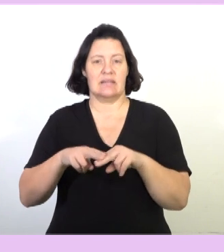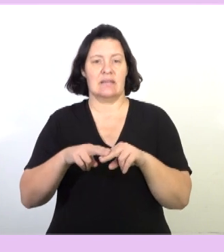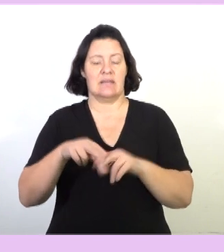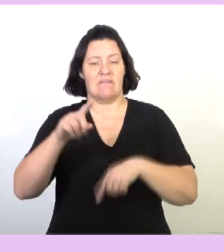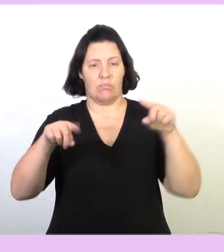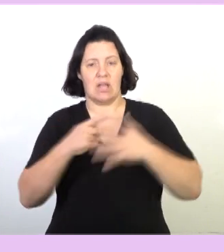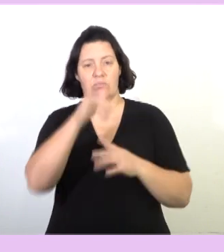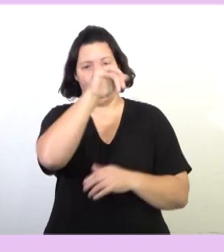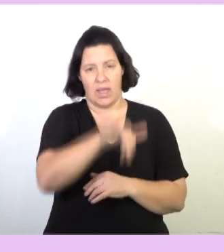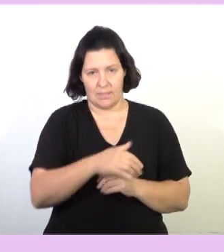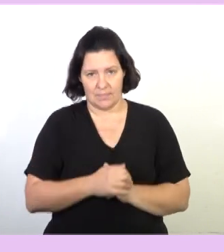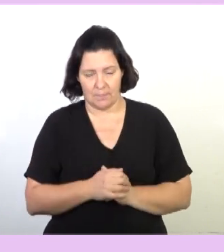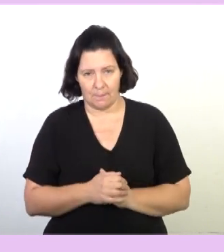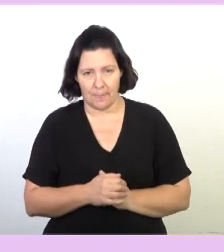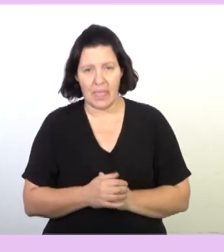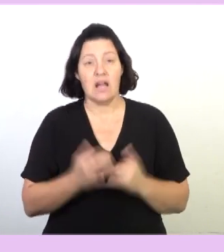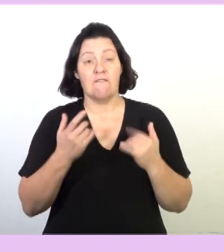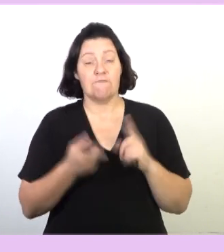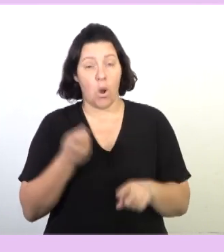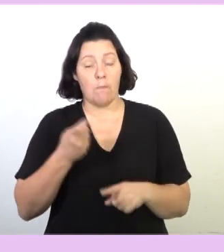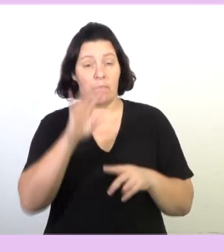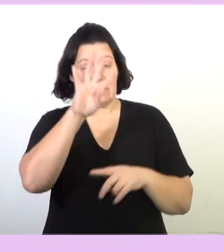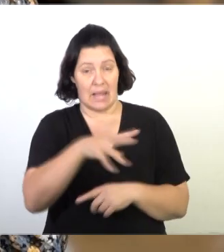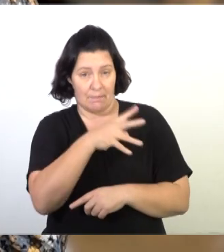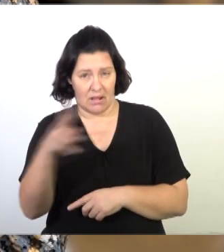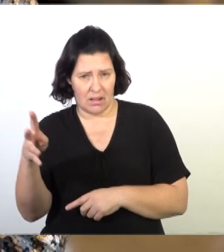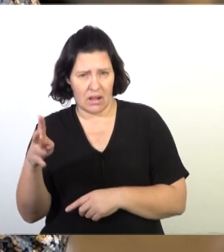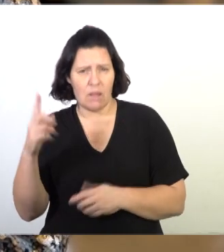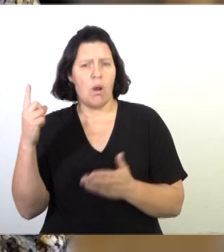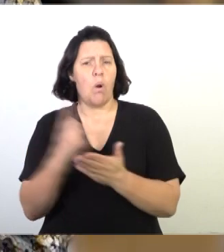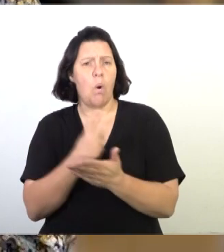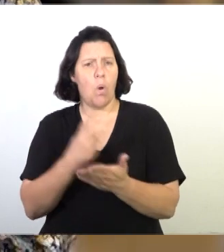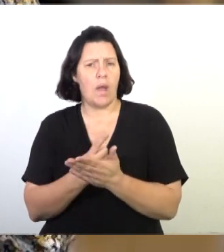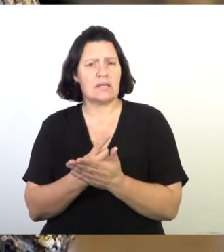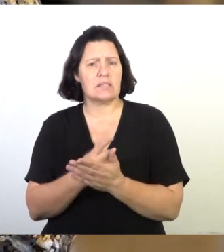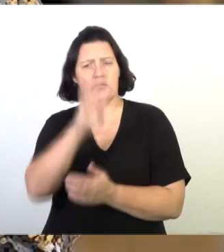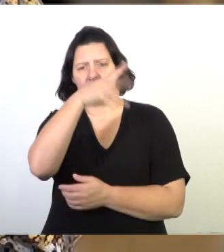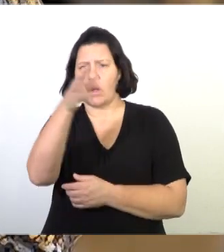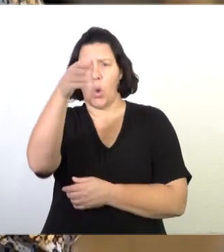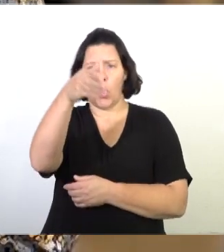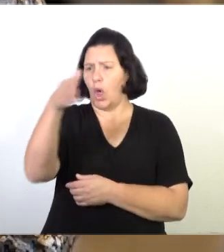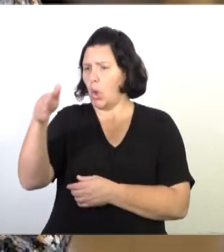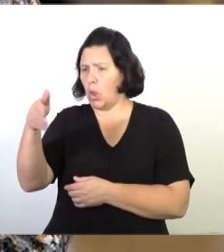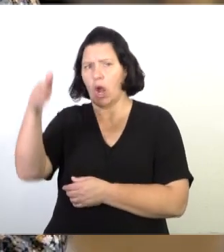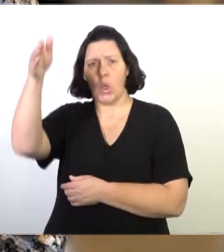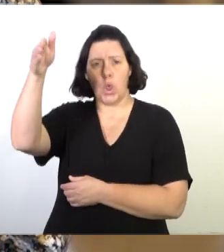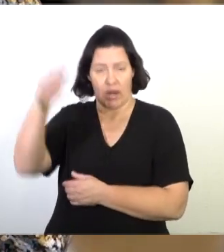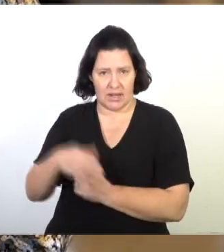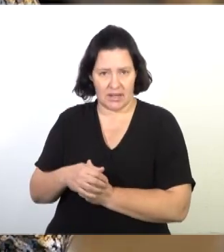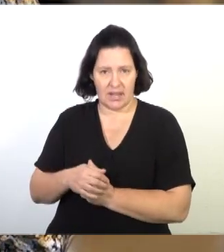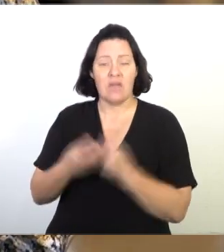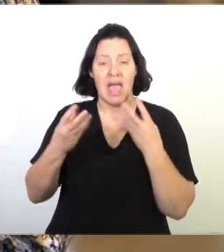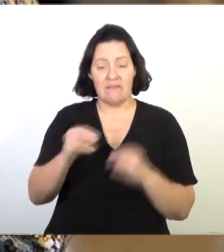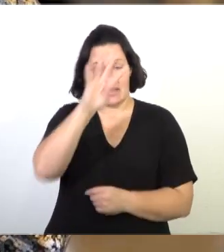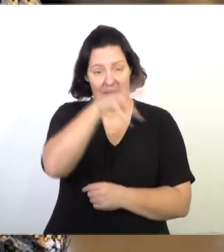variables, which is our y-axis. Again, from the table, we always get missing values. So whenever you get